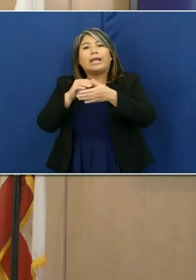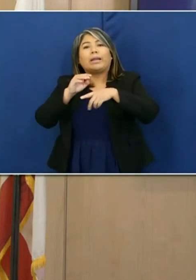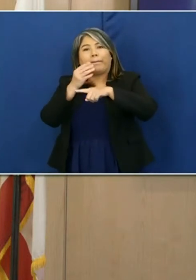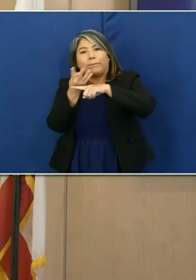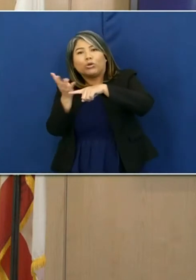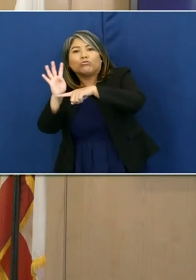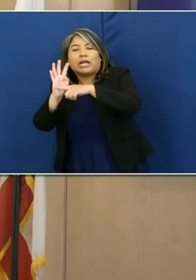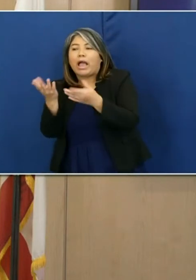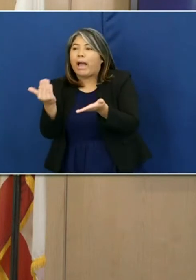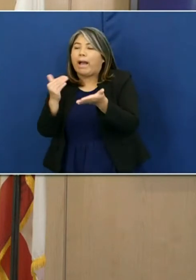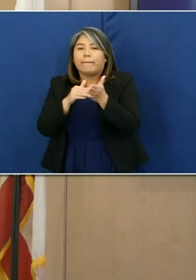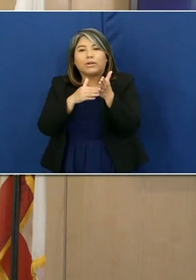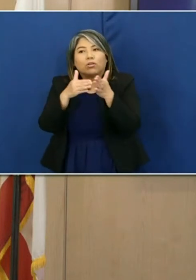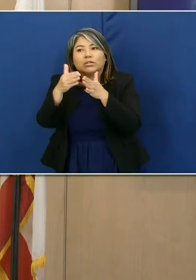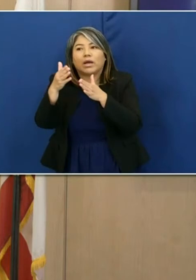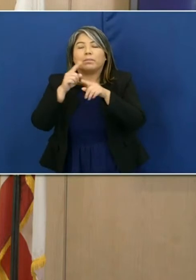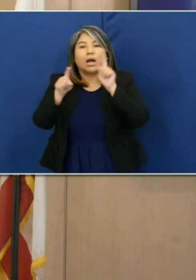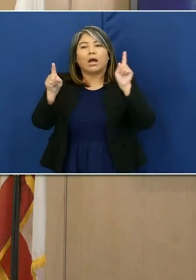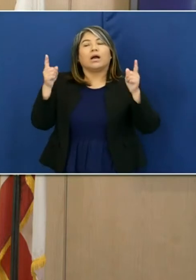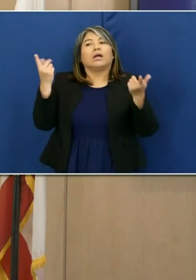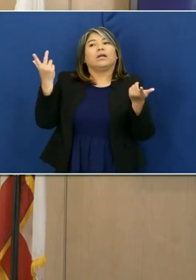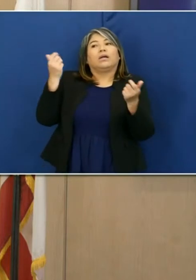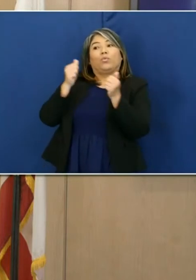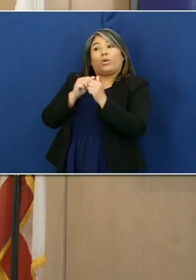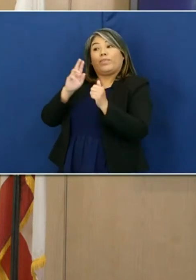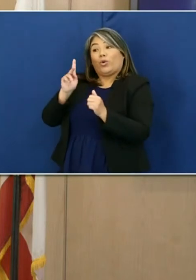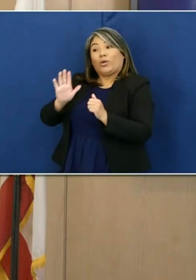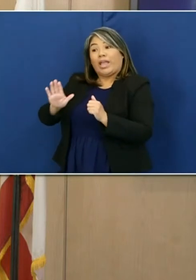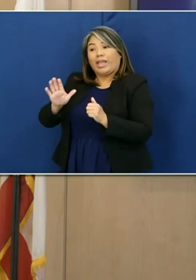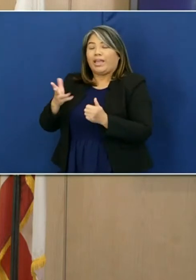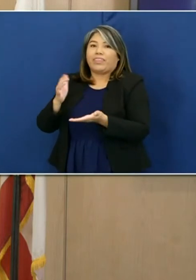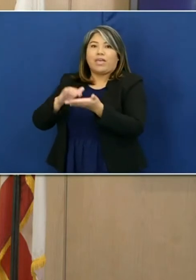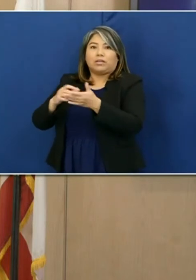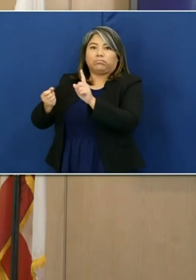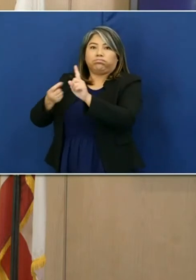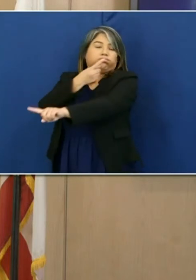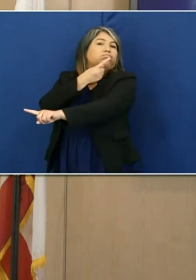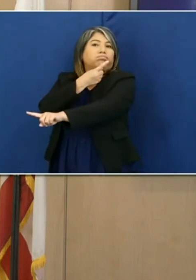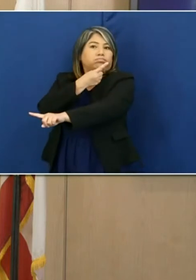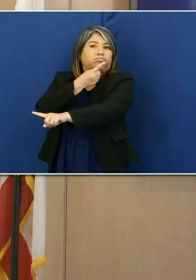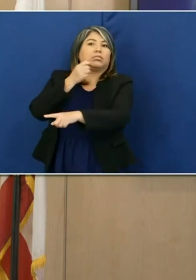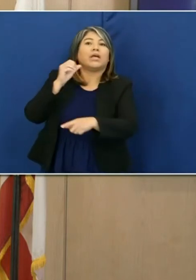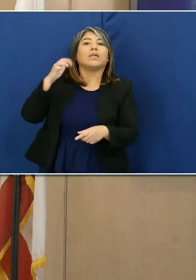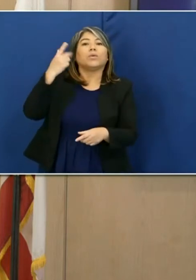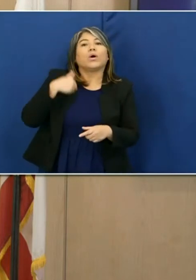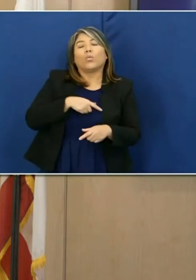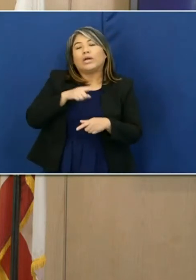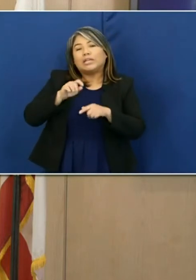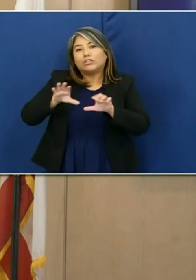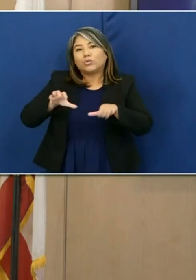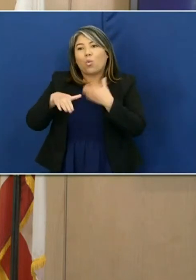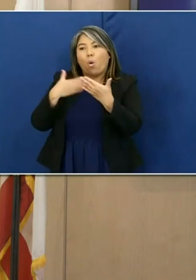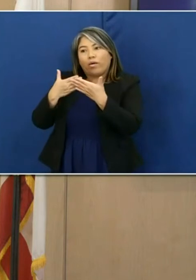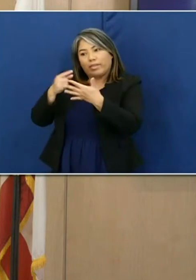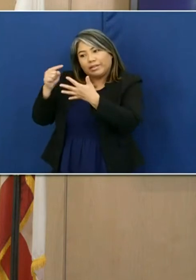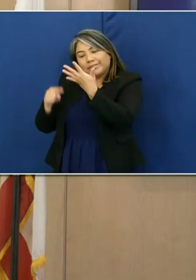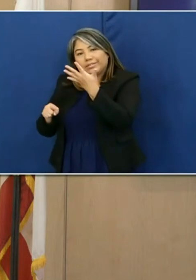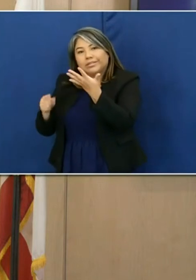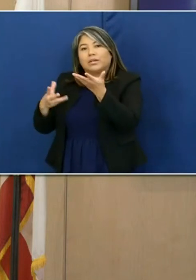what we have observed, especially for the UK lineage here, is somewhat unusual, and that's why we need to do all this